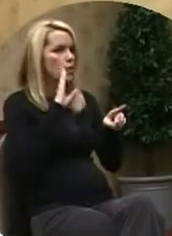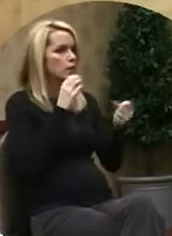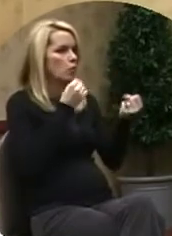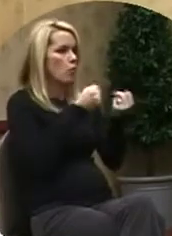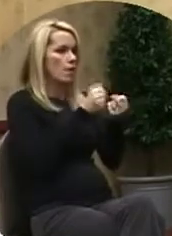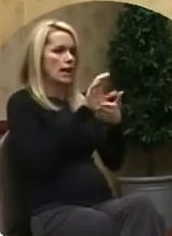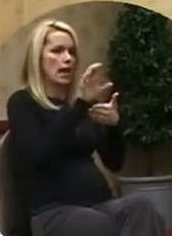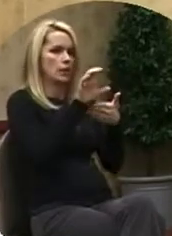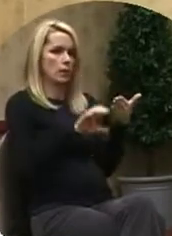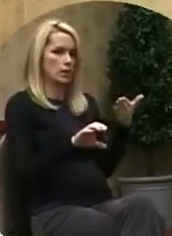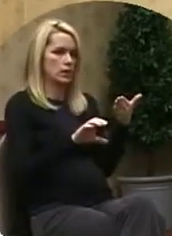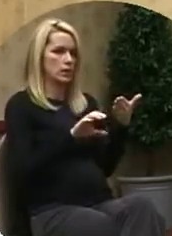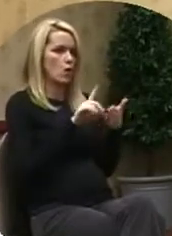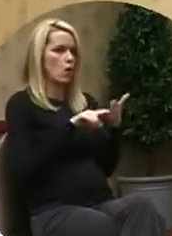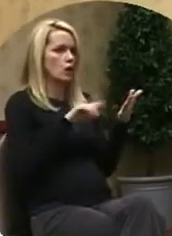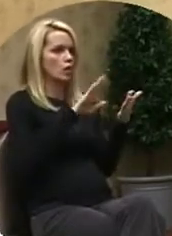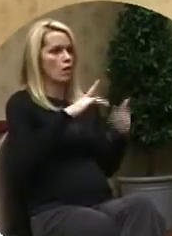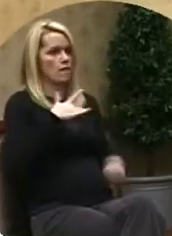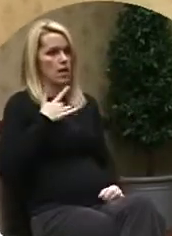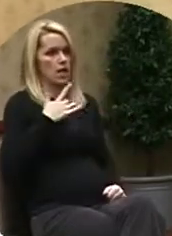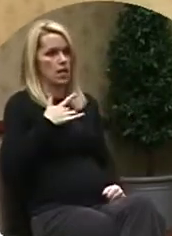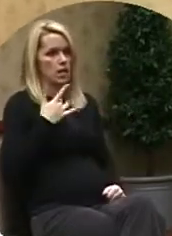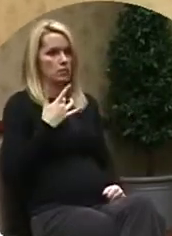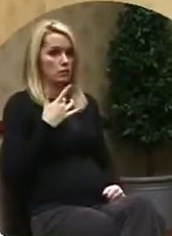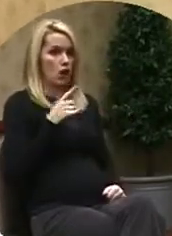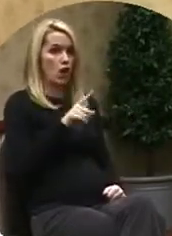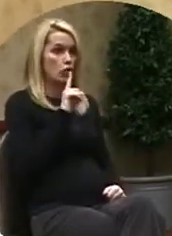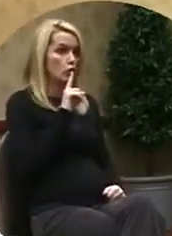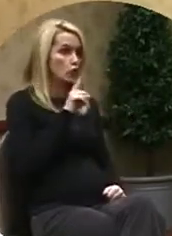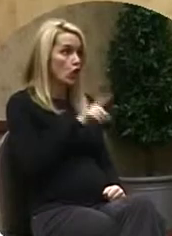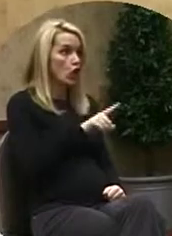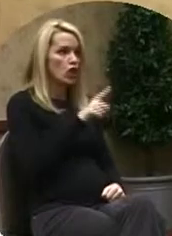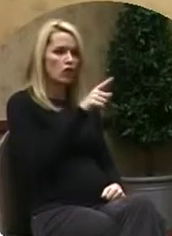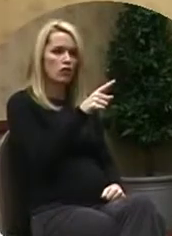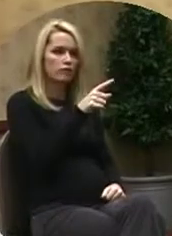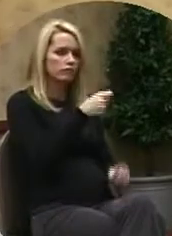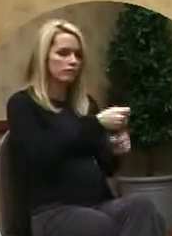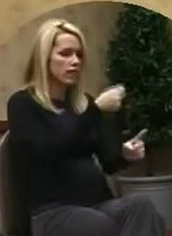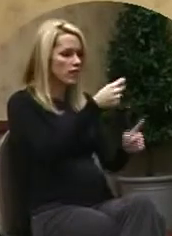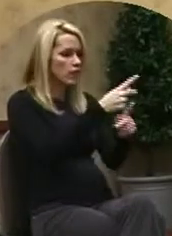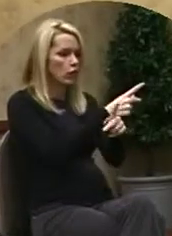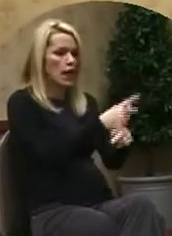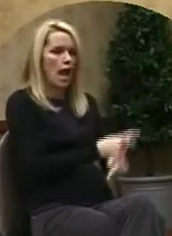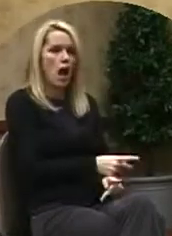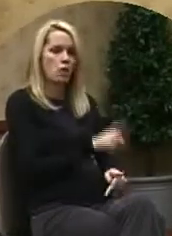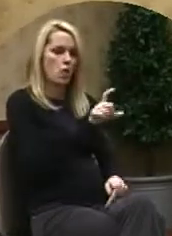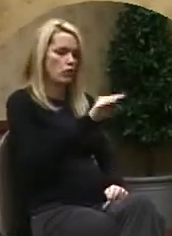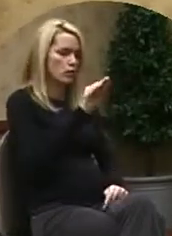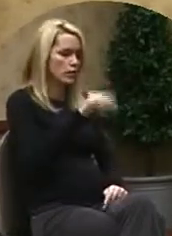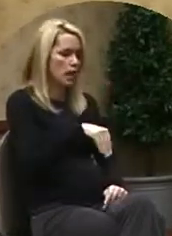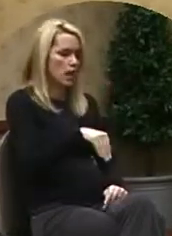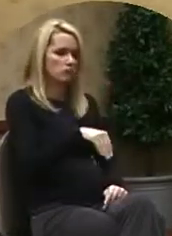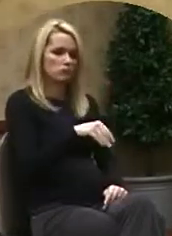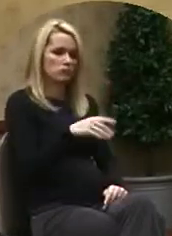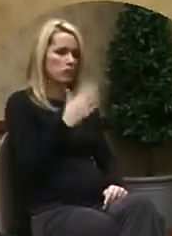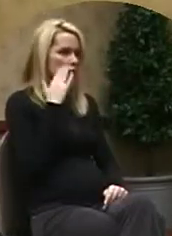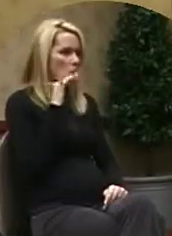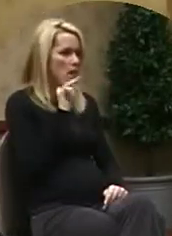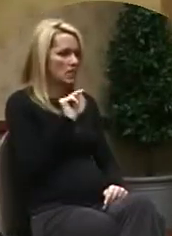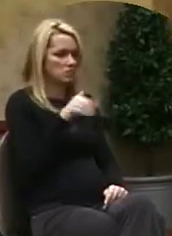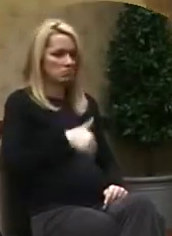consequences? If you are sure that you've nailed it, absolutely positive, you've got a group of people going,